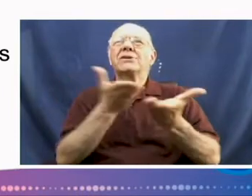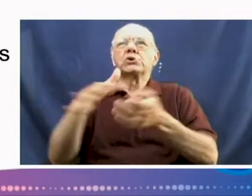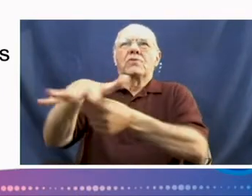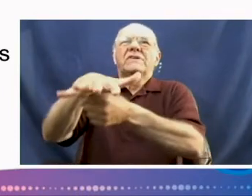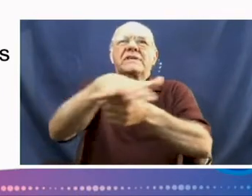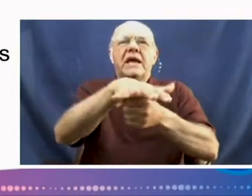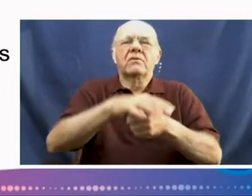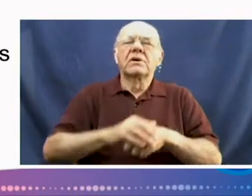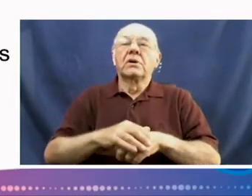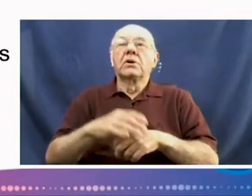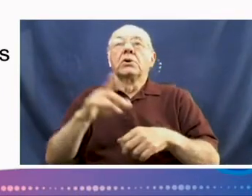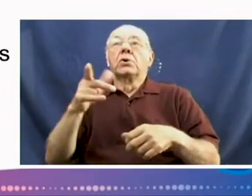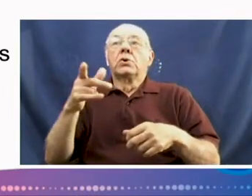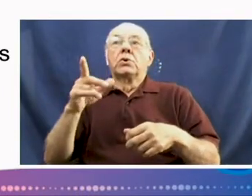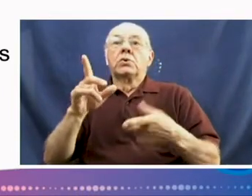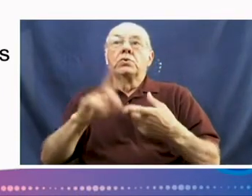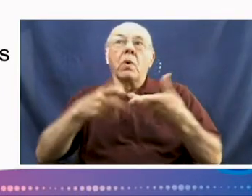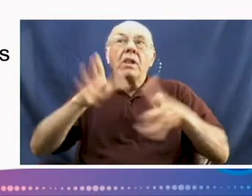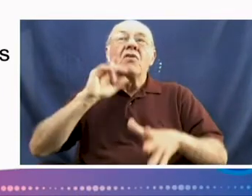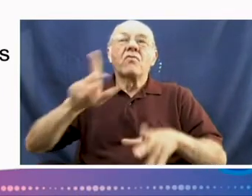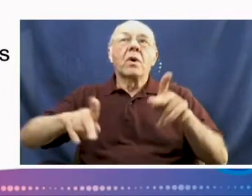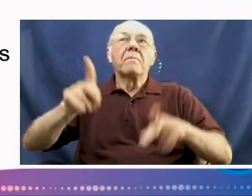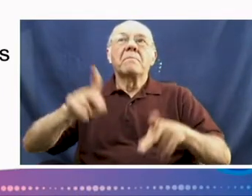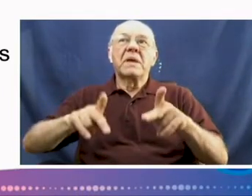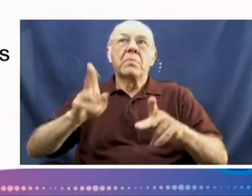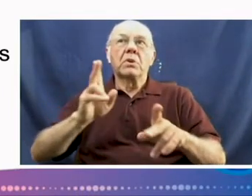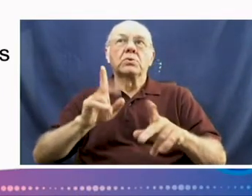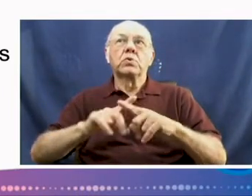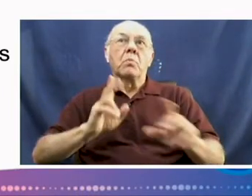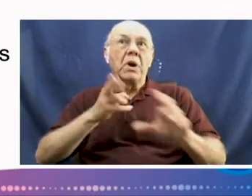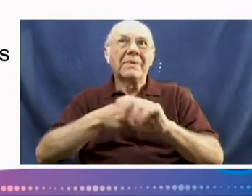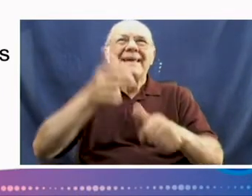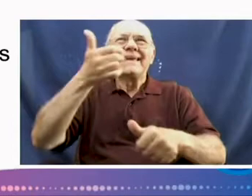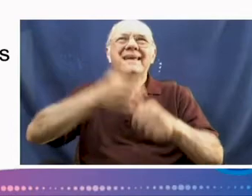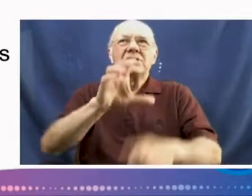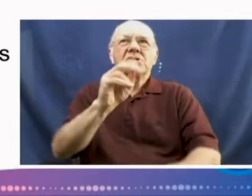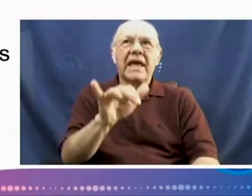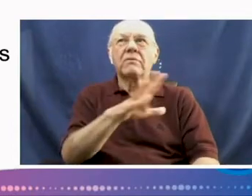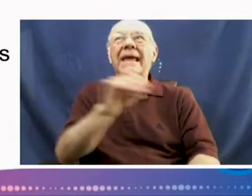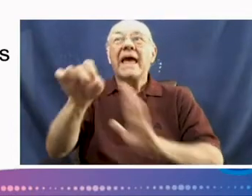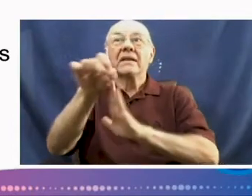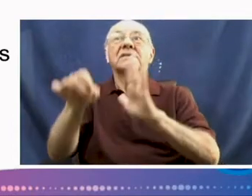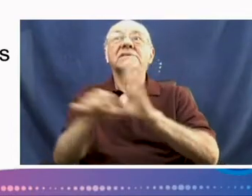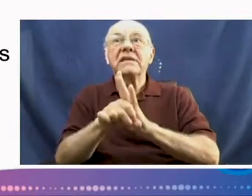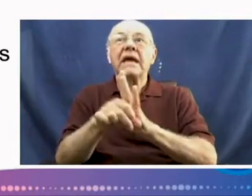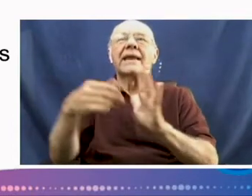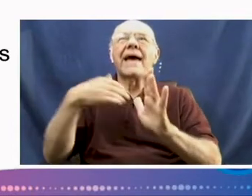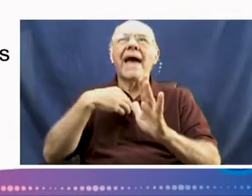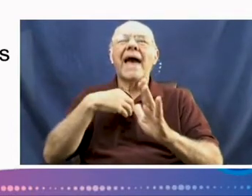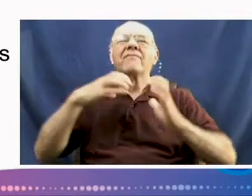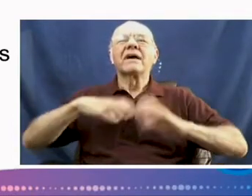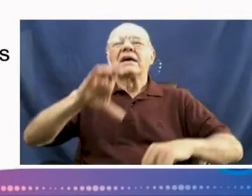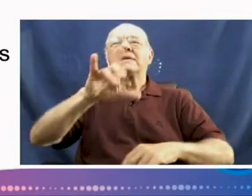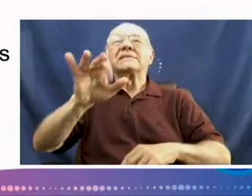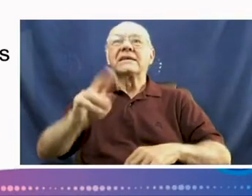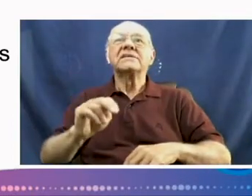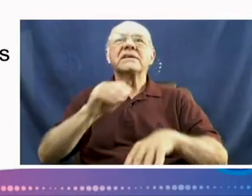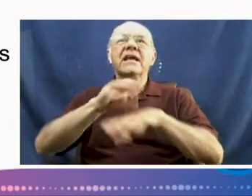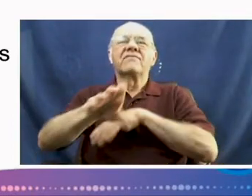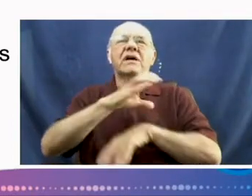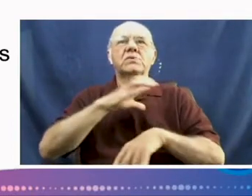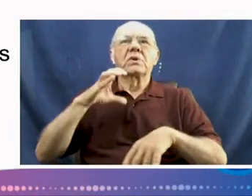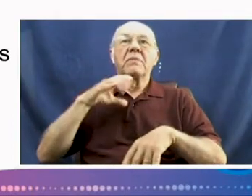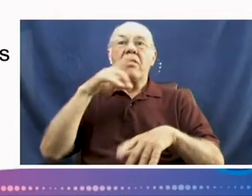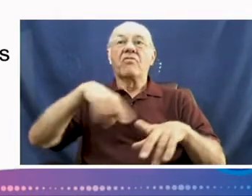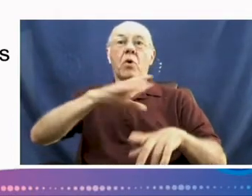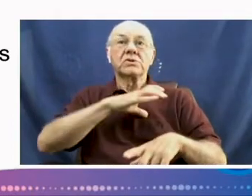to allow for public participation, each county and the state have a citizens advisory committee. These committees include members